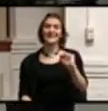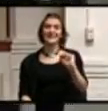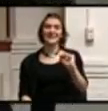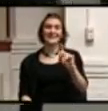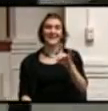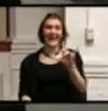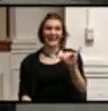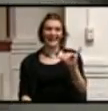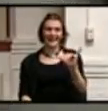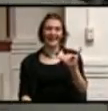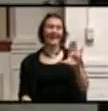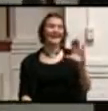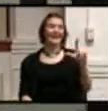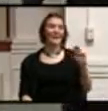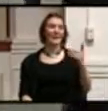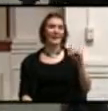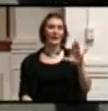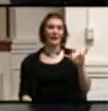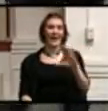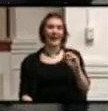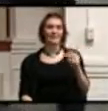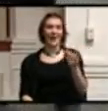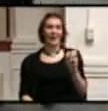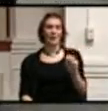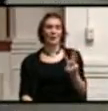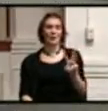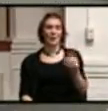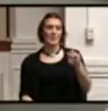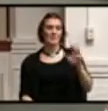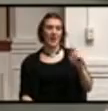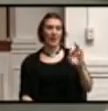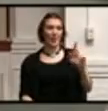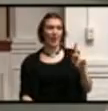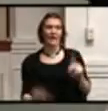Cleary, and Matthew Petlock.